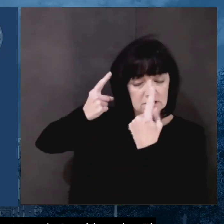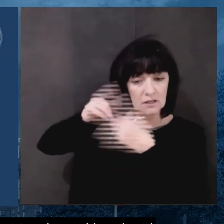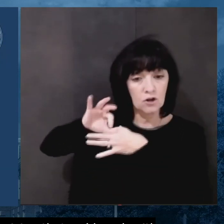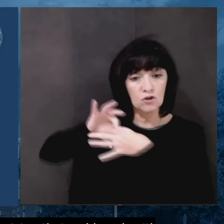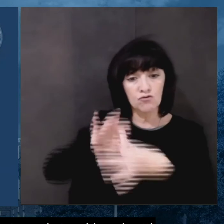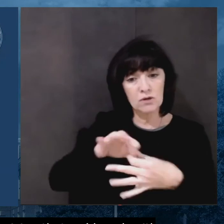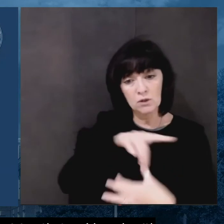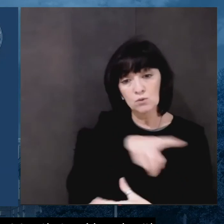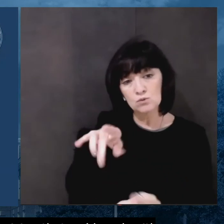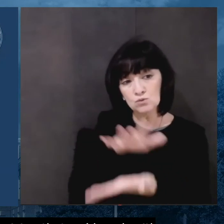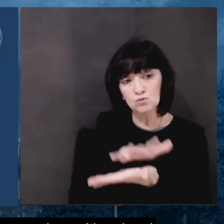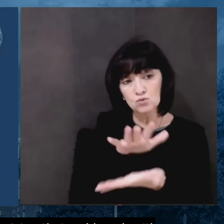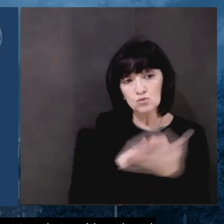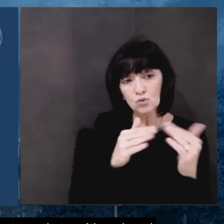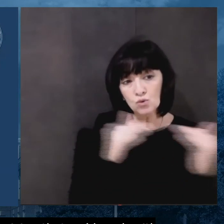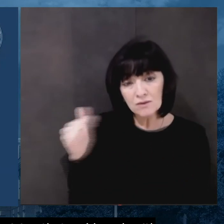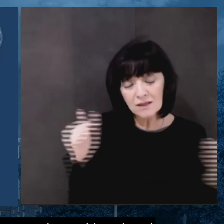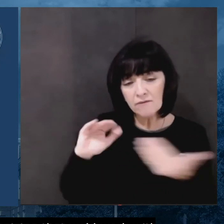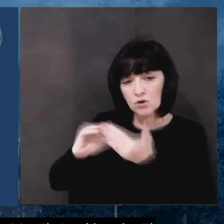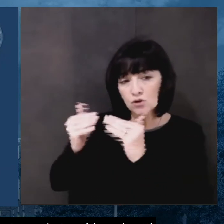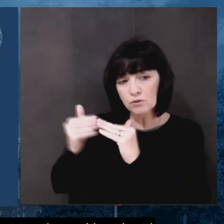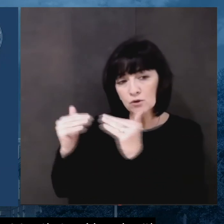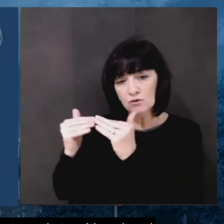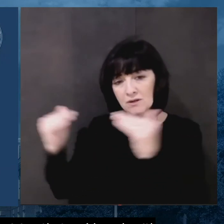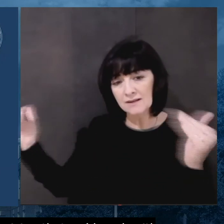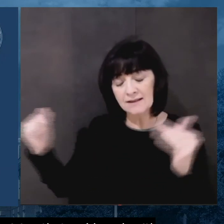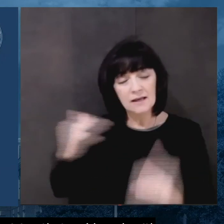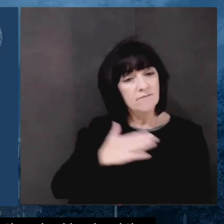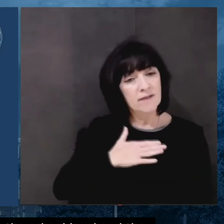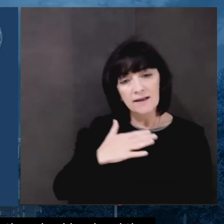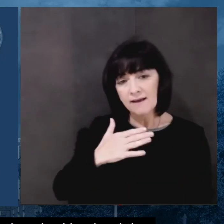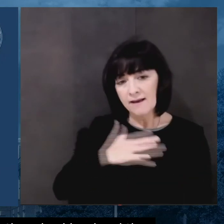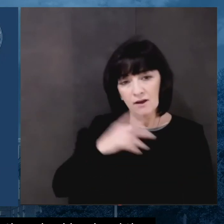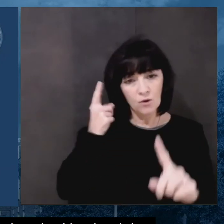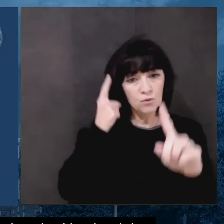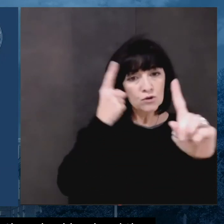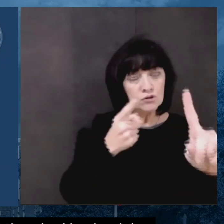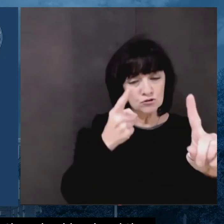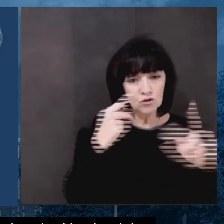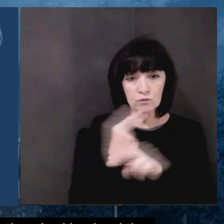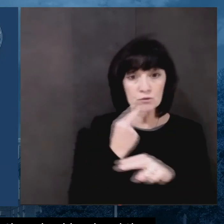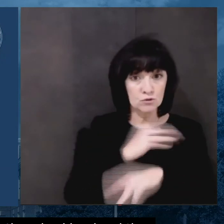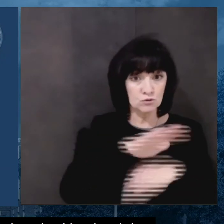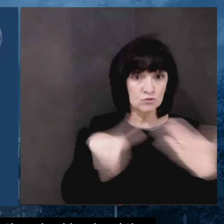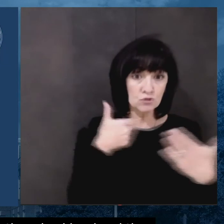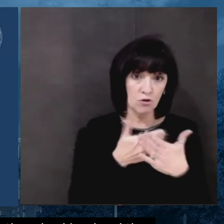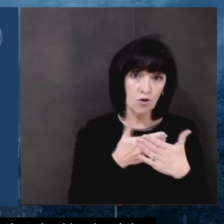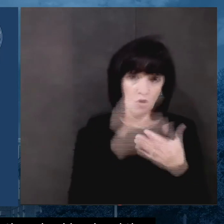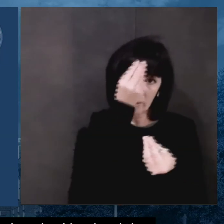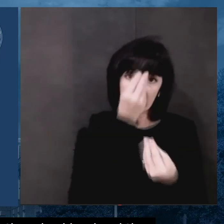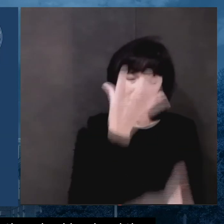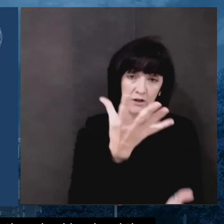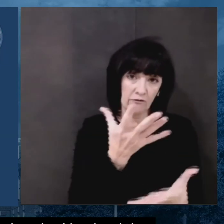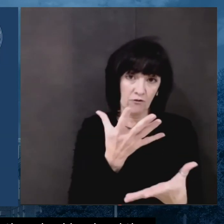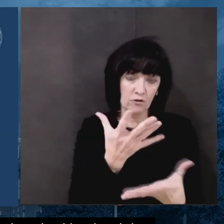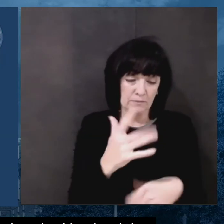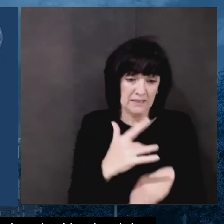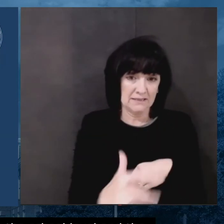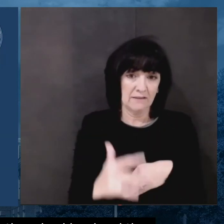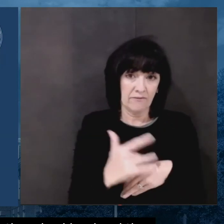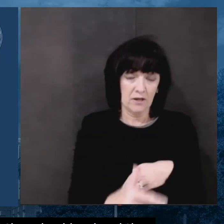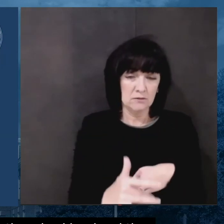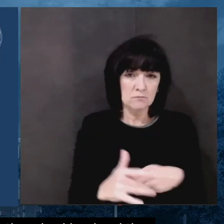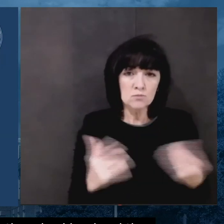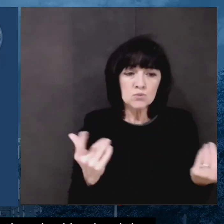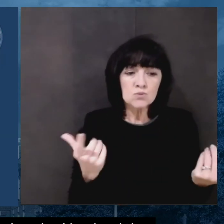level. Our objective is to use, all the data that we have available, including what's actually happening in